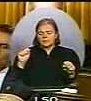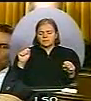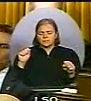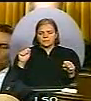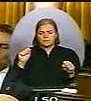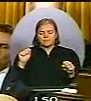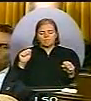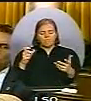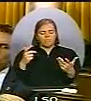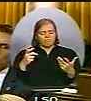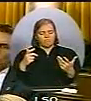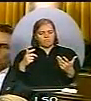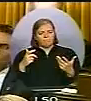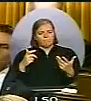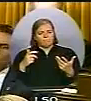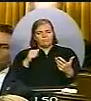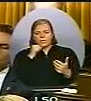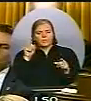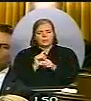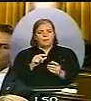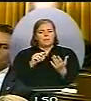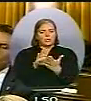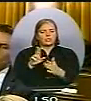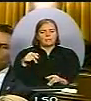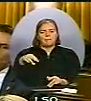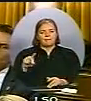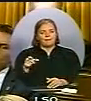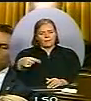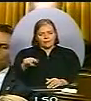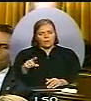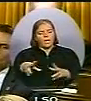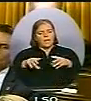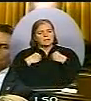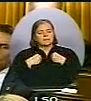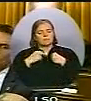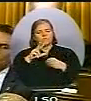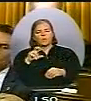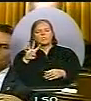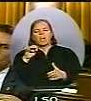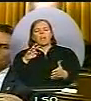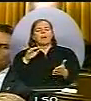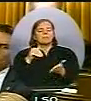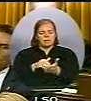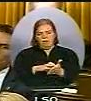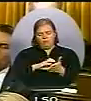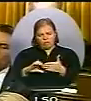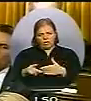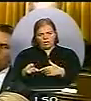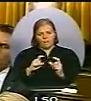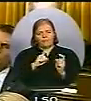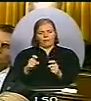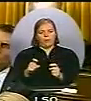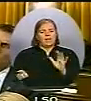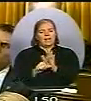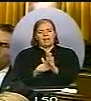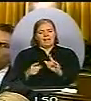NDP, which, when it accepted $340,000 in illegal union money, they